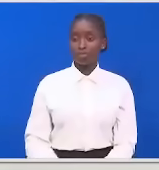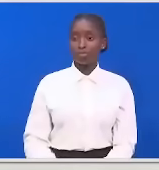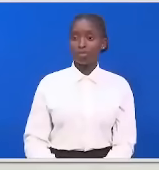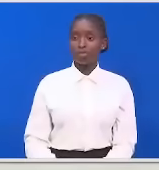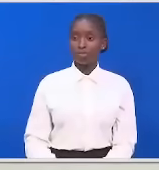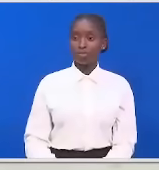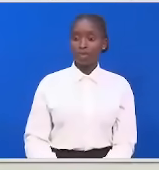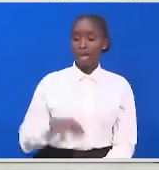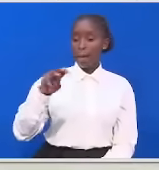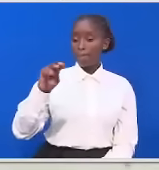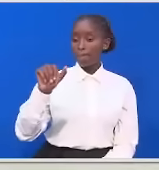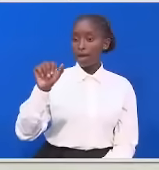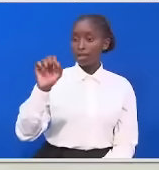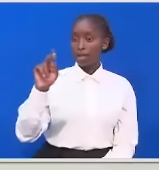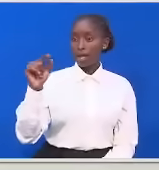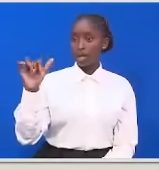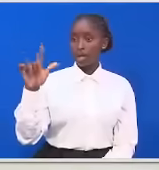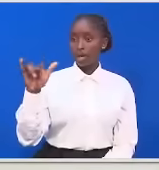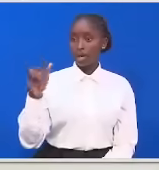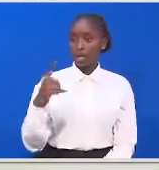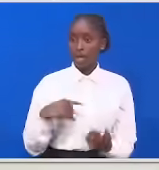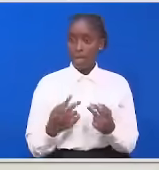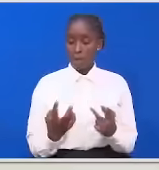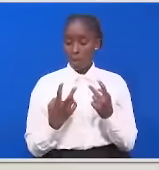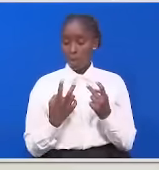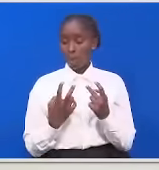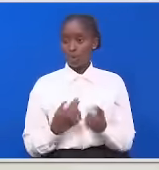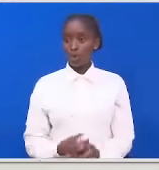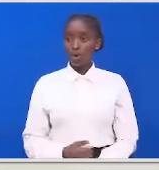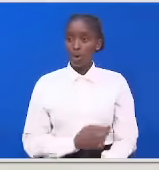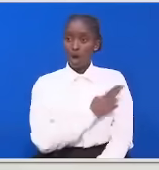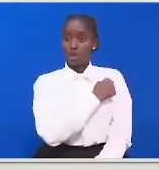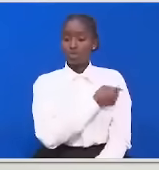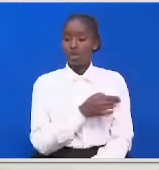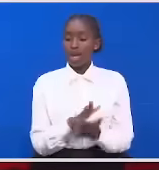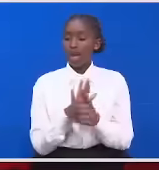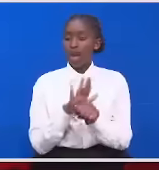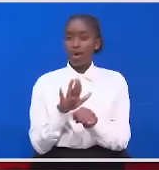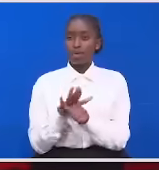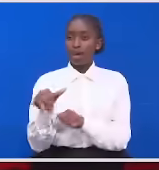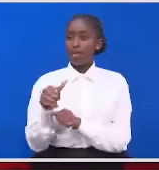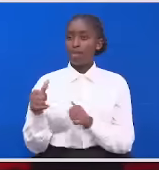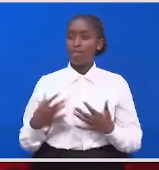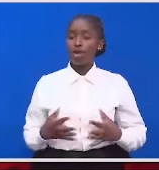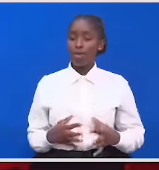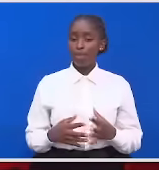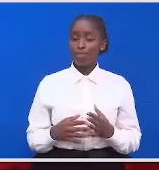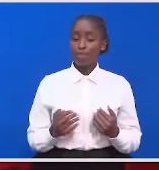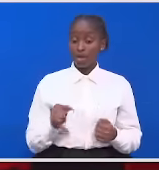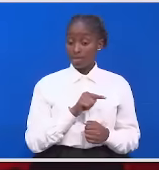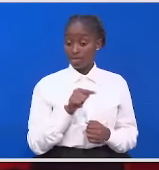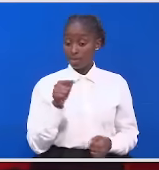Afadima Sengeri, personally came to see me in the hospital, and many others. In fact, if I were to